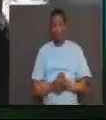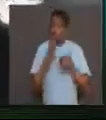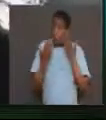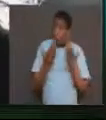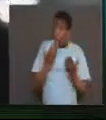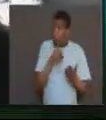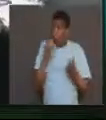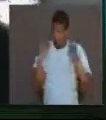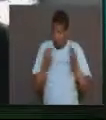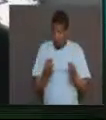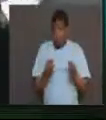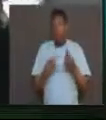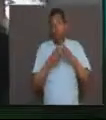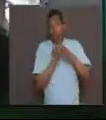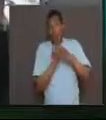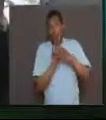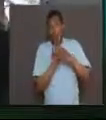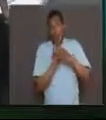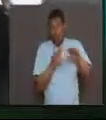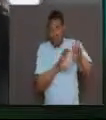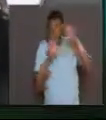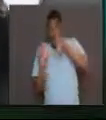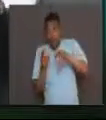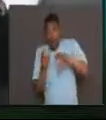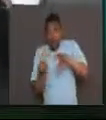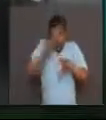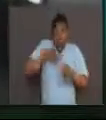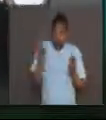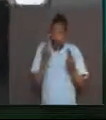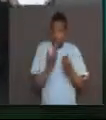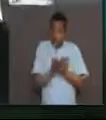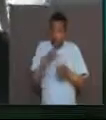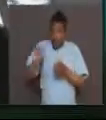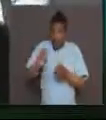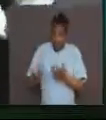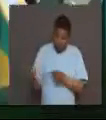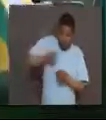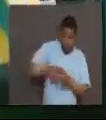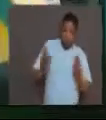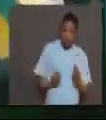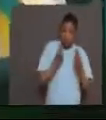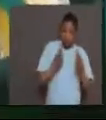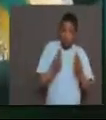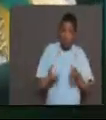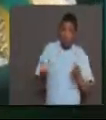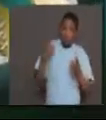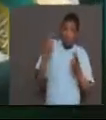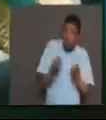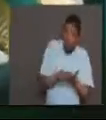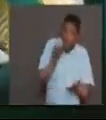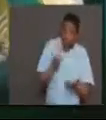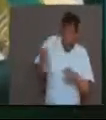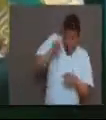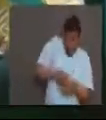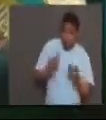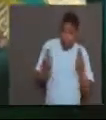Perhaps you decided to start a recycling program at your school. The more resources we